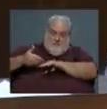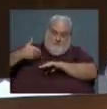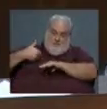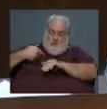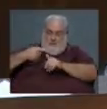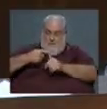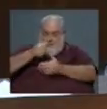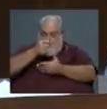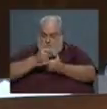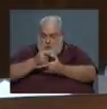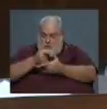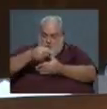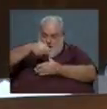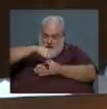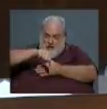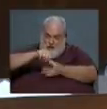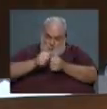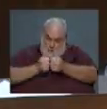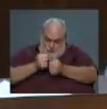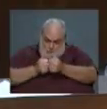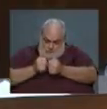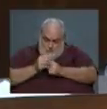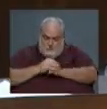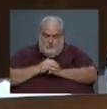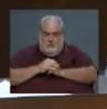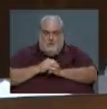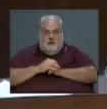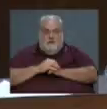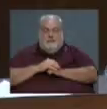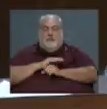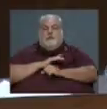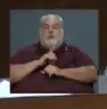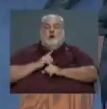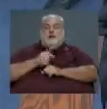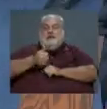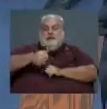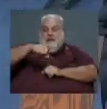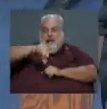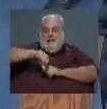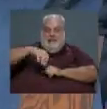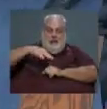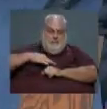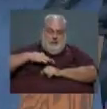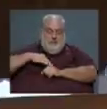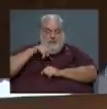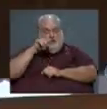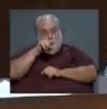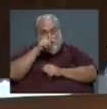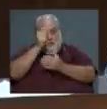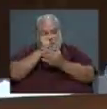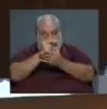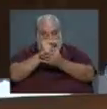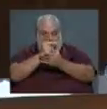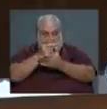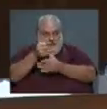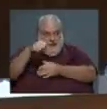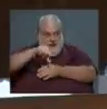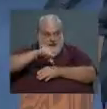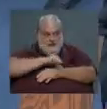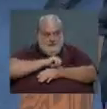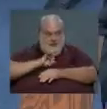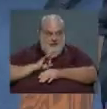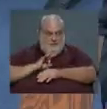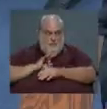was it approved or denied? This board denied that application. No, did you approve it or deny it as staff?